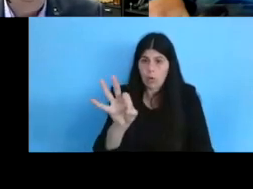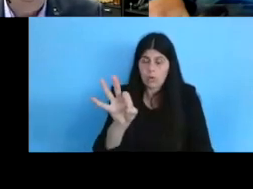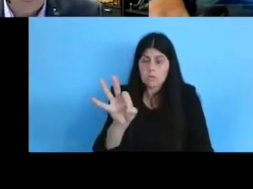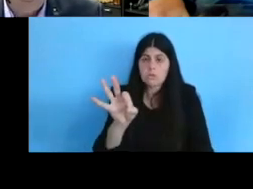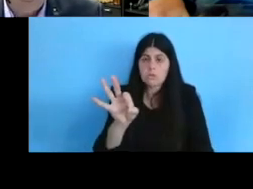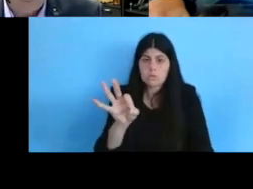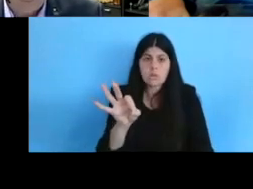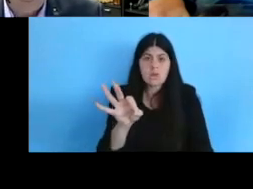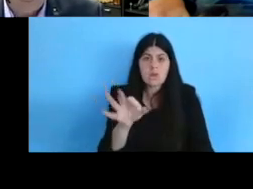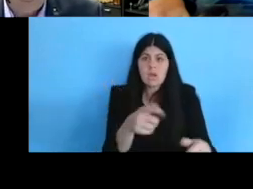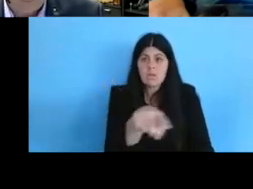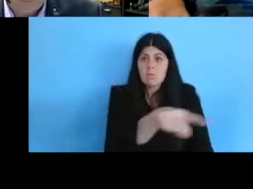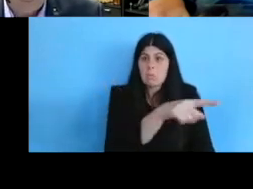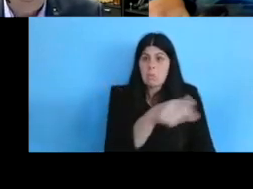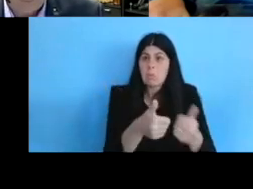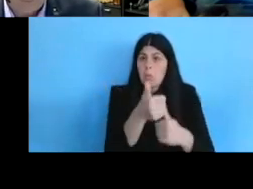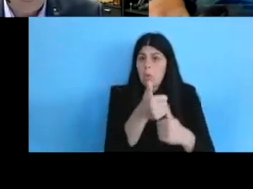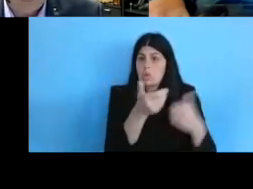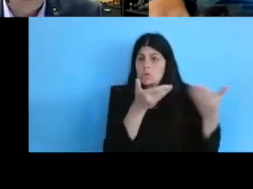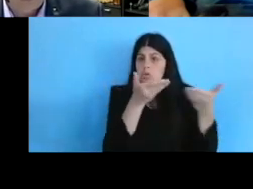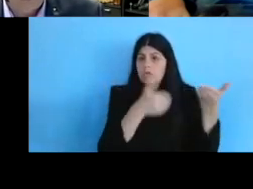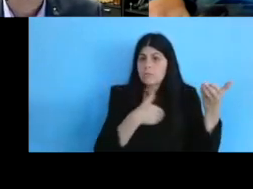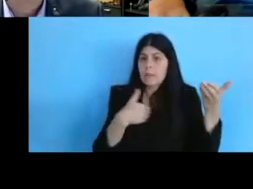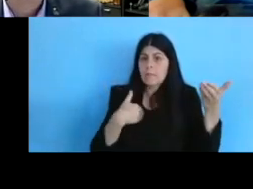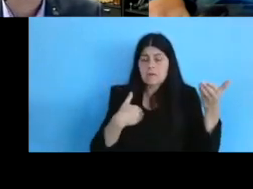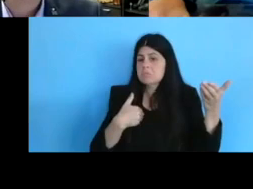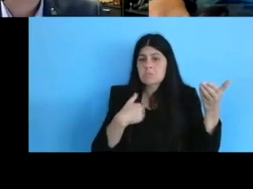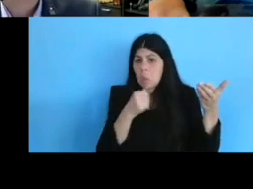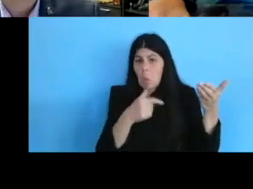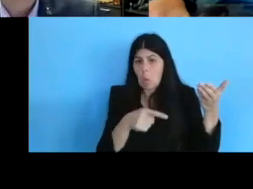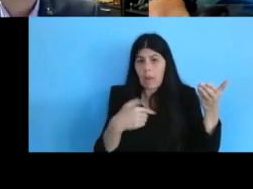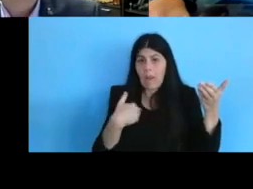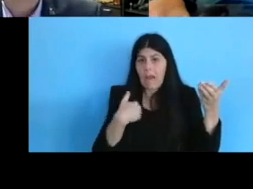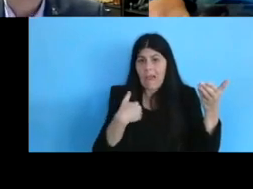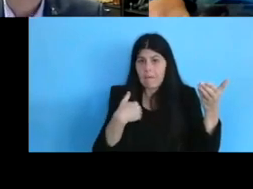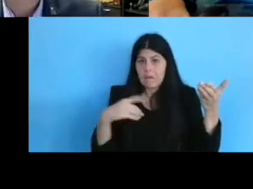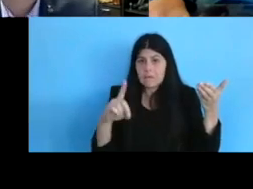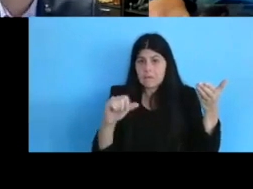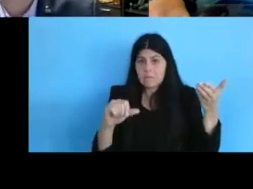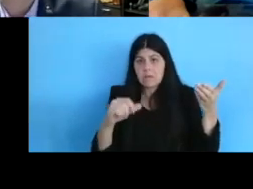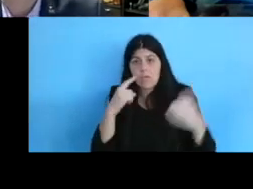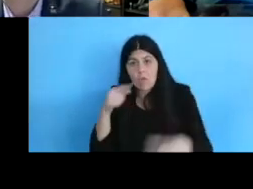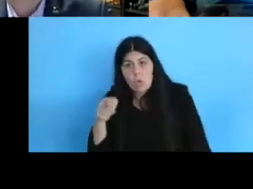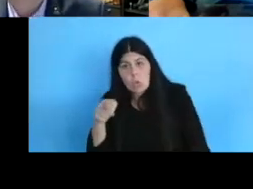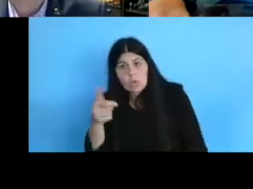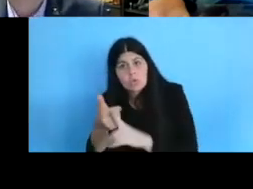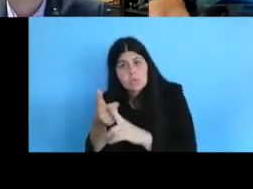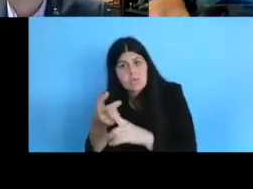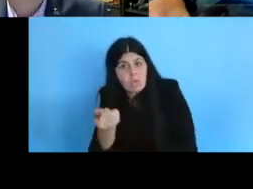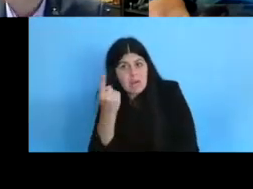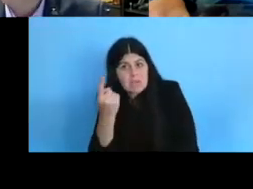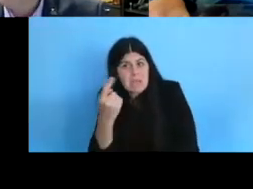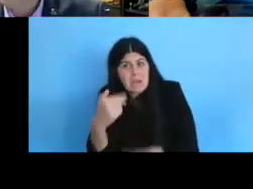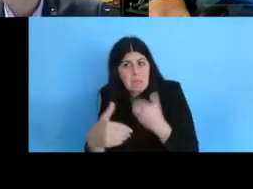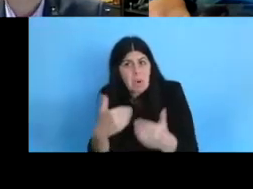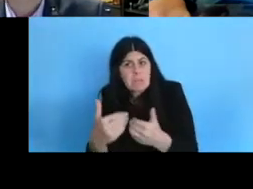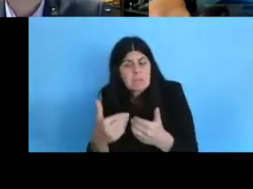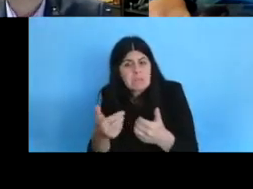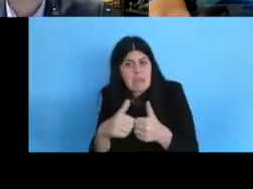the majority of the service members don't have a disability, understanding the process of requesting an